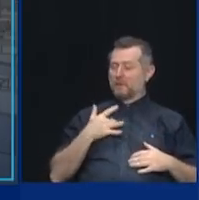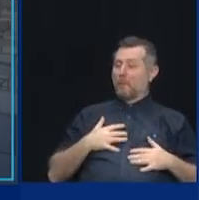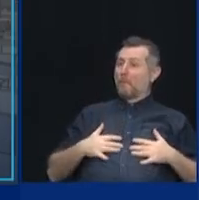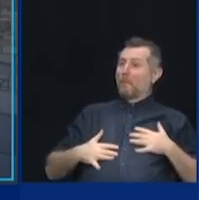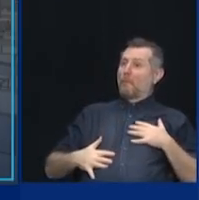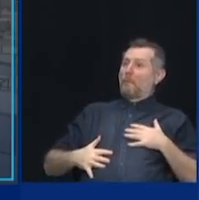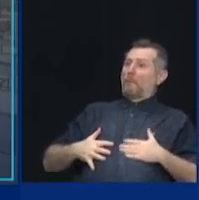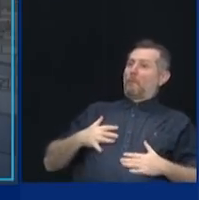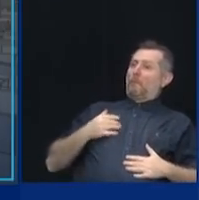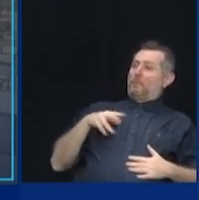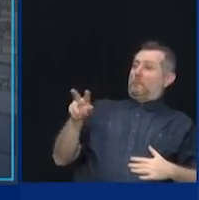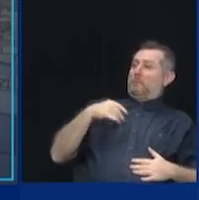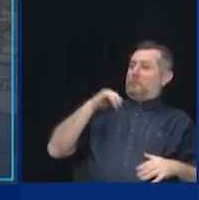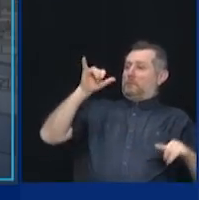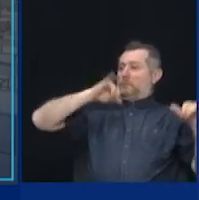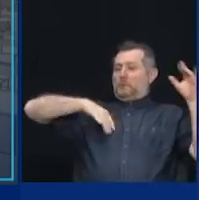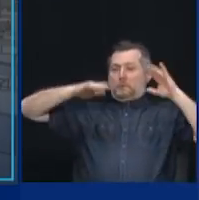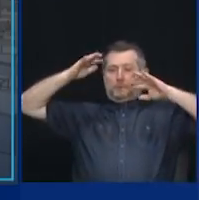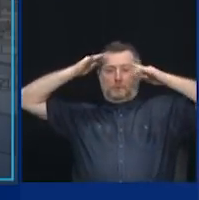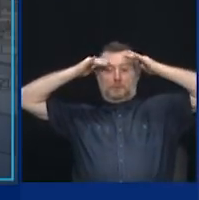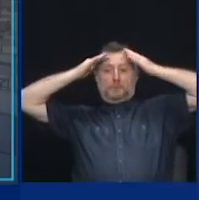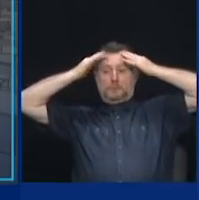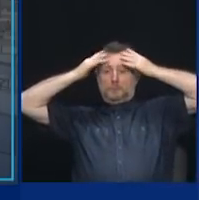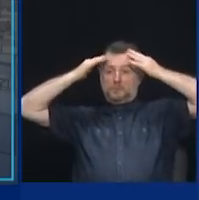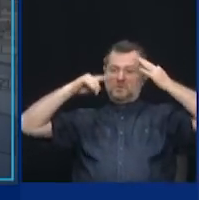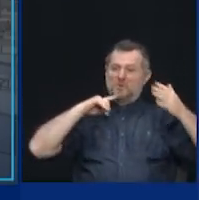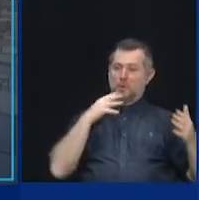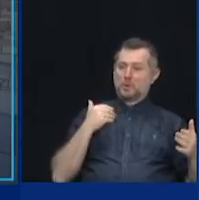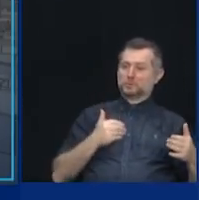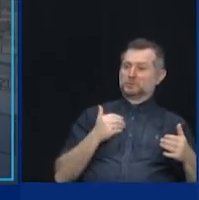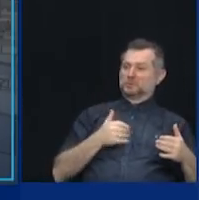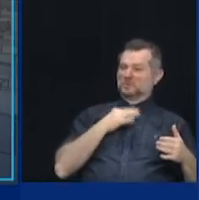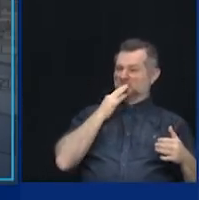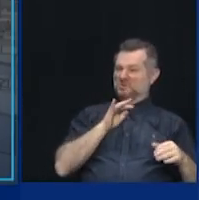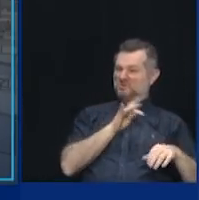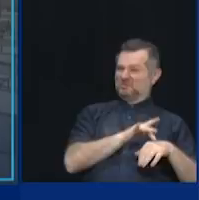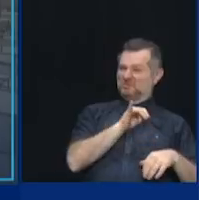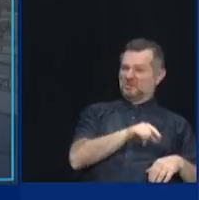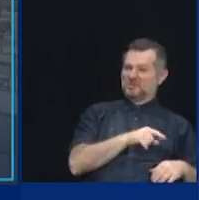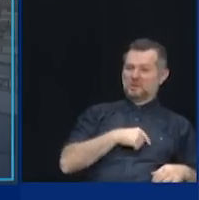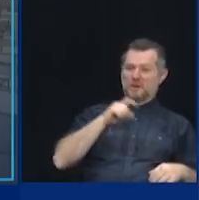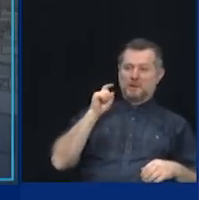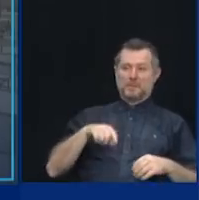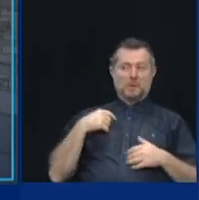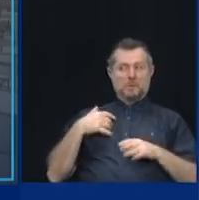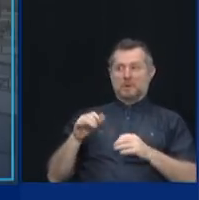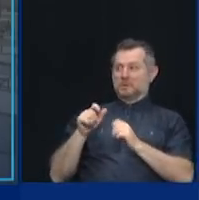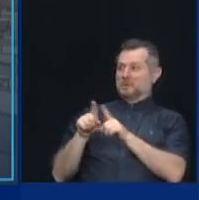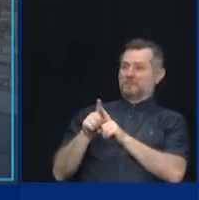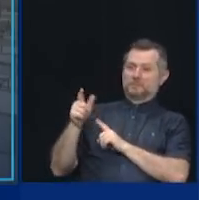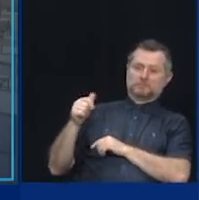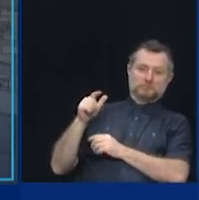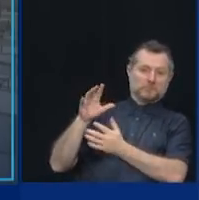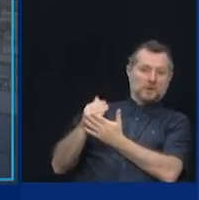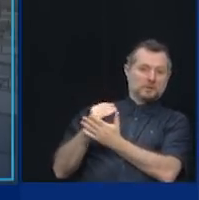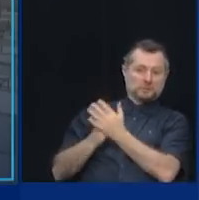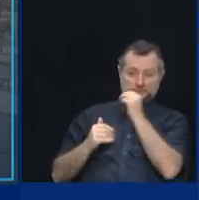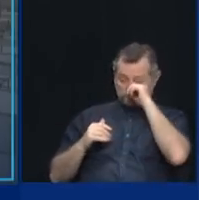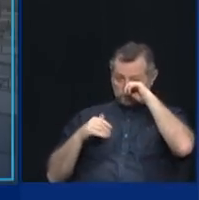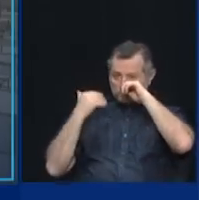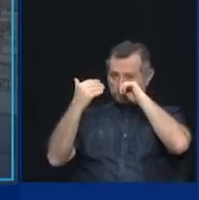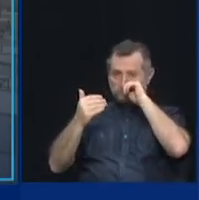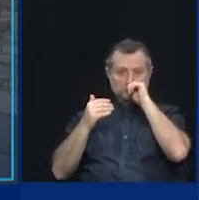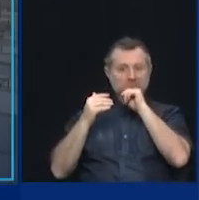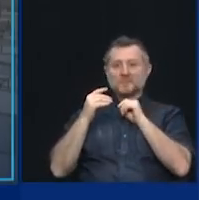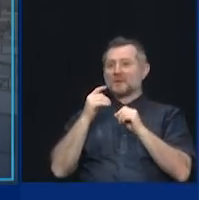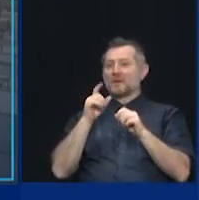close. Learn those lessons now and correct those lessons now. We couldn't get vaccines. We